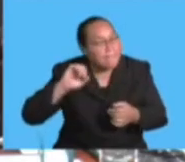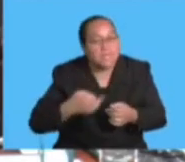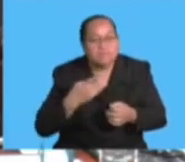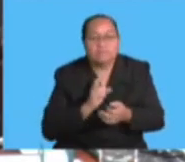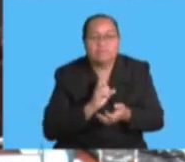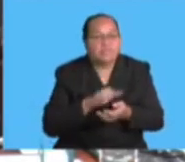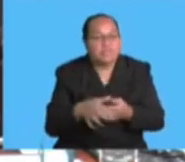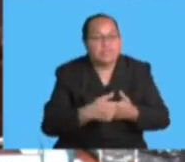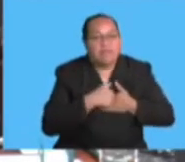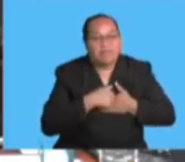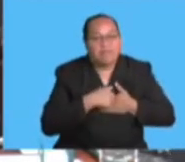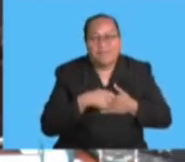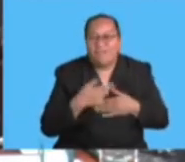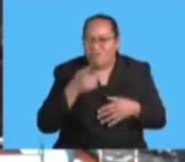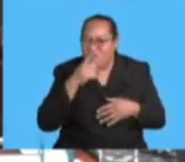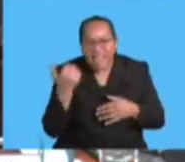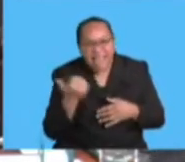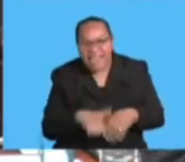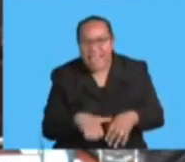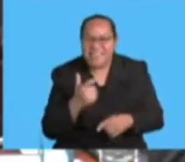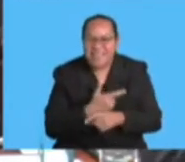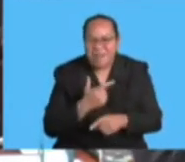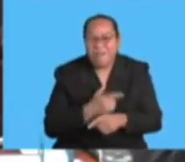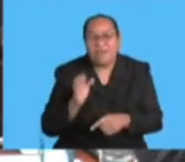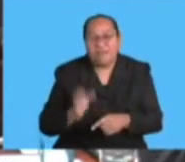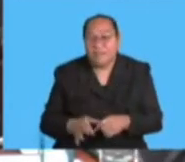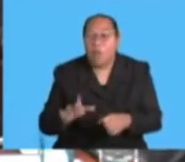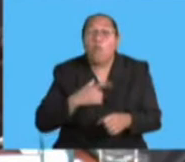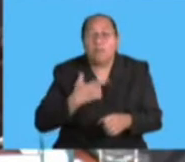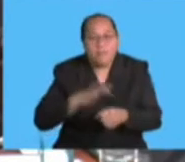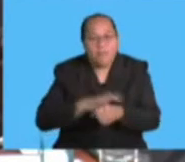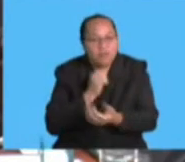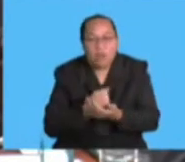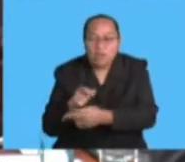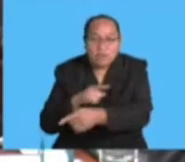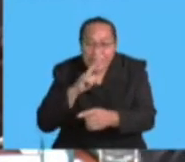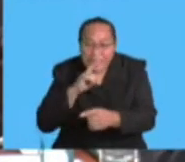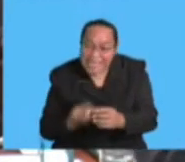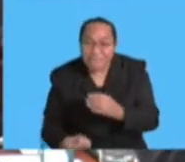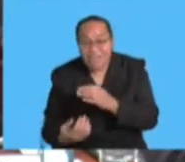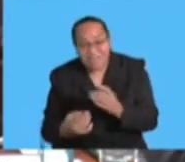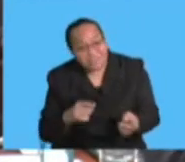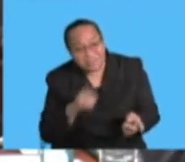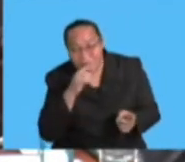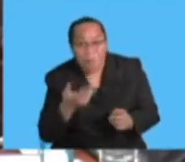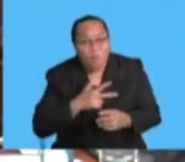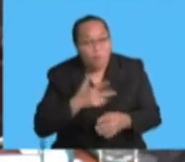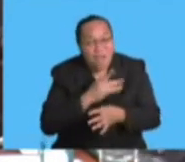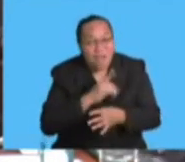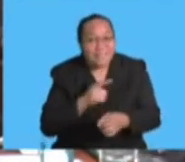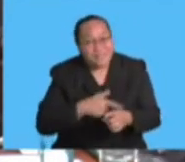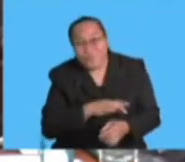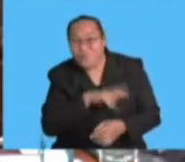Fiji. This is to ensure, Mr. Speaker, said that workers are protected when they enter the workforce with any employer in